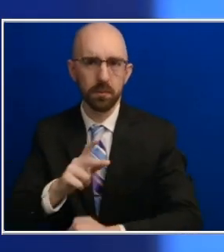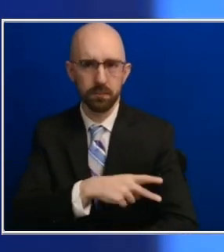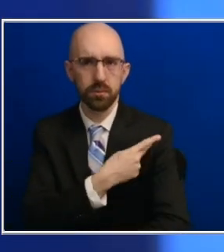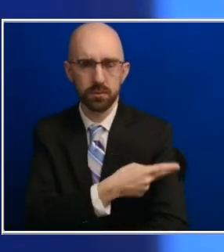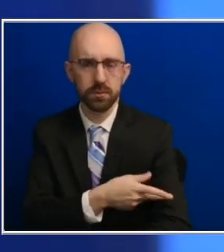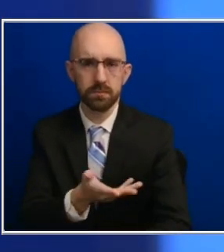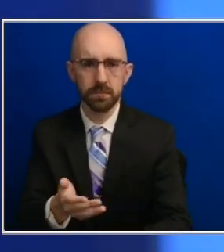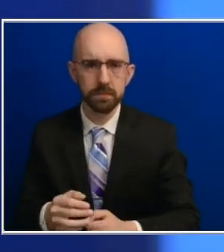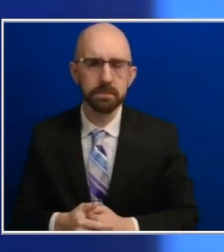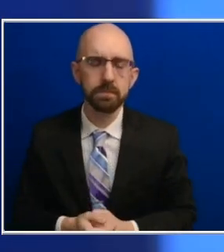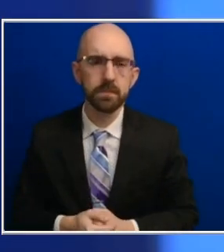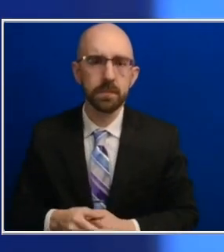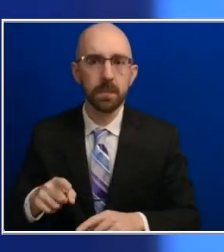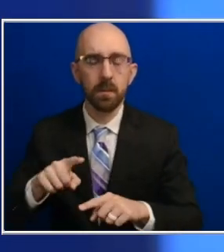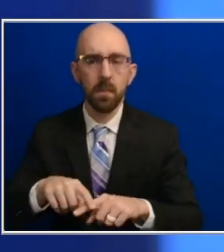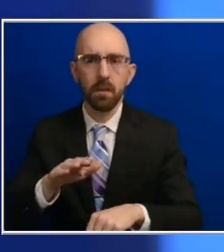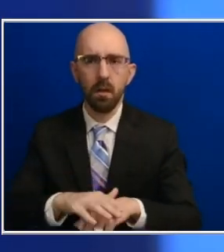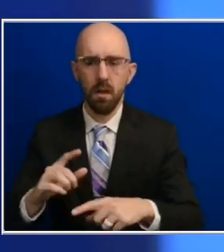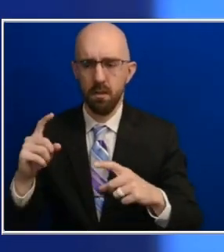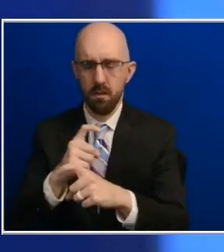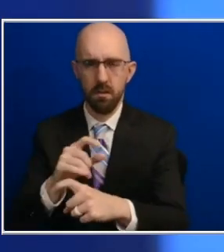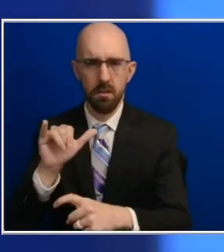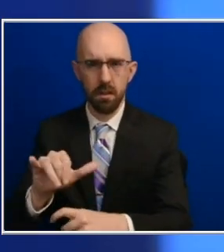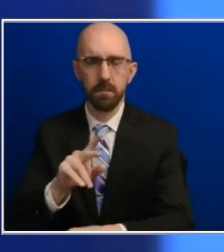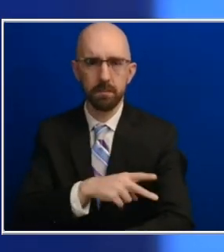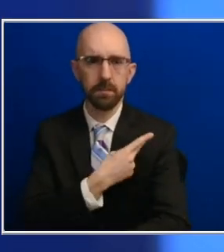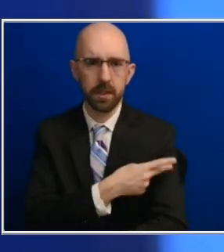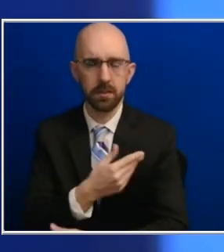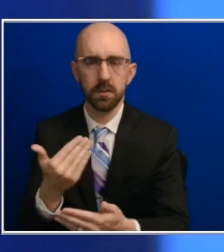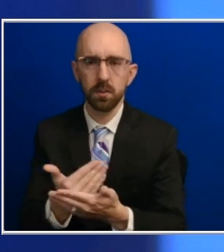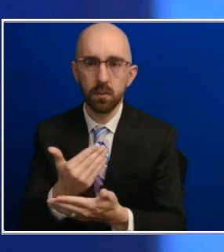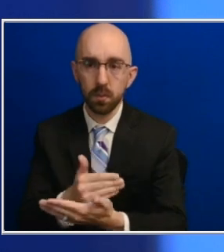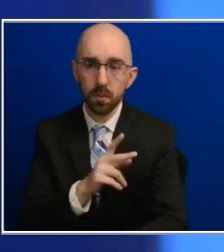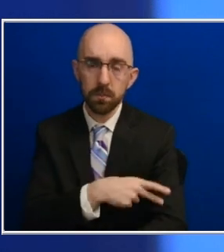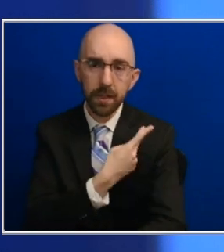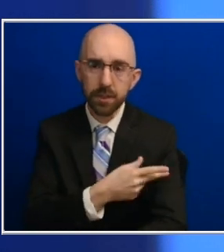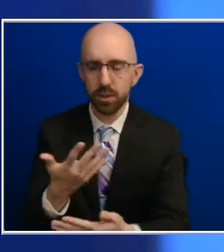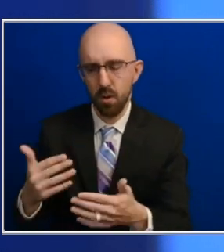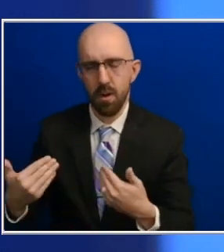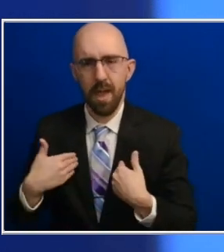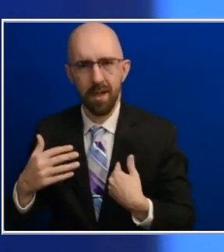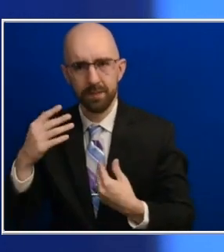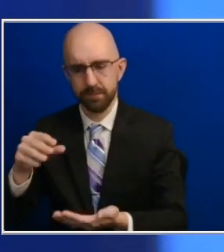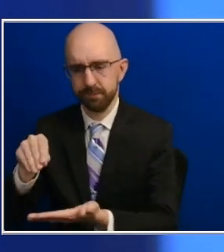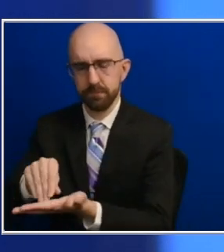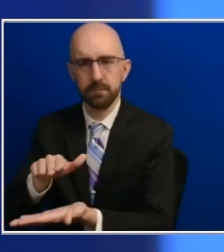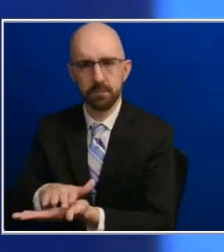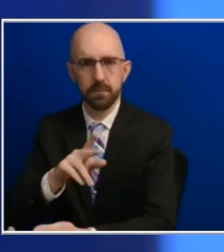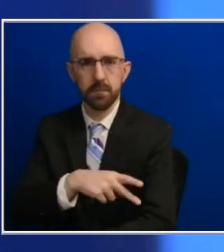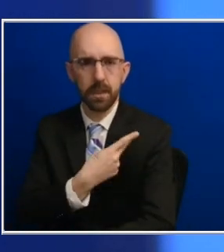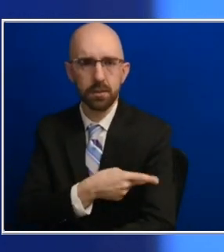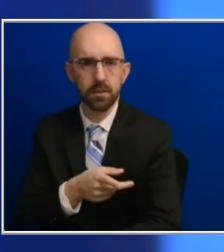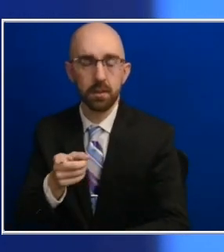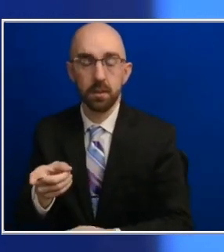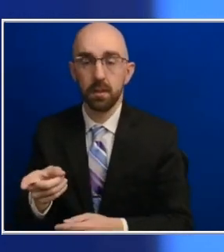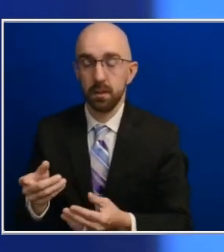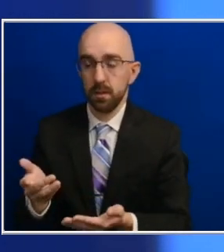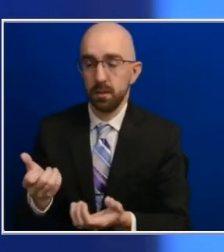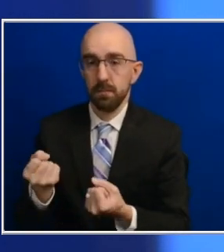on the complexity of that patient, whether it's a new patient, established patient, it can vary. But as the number of patients you see throughout the course of the